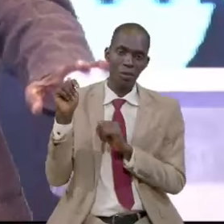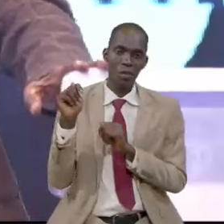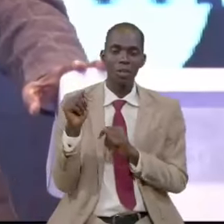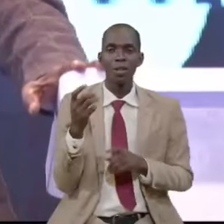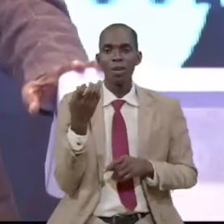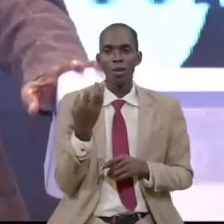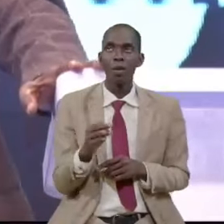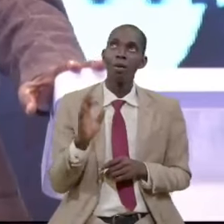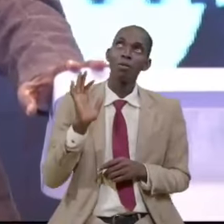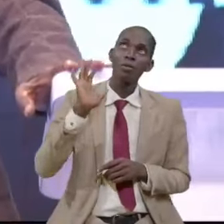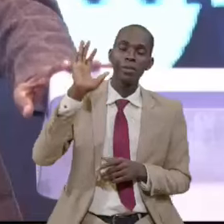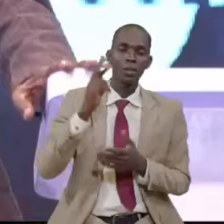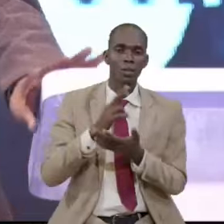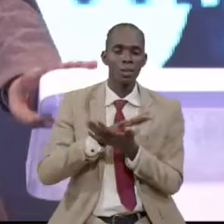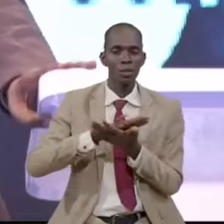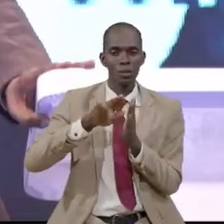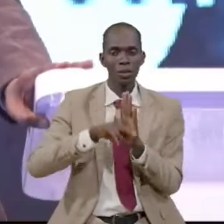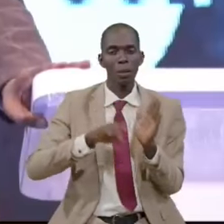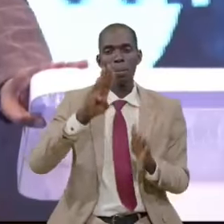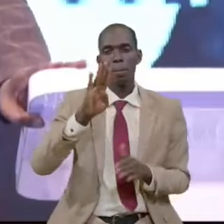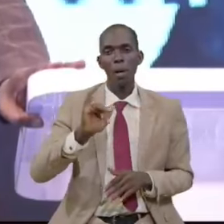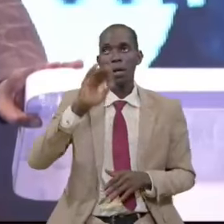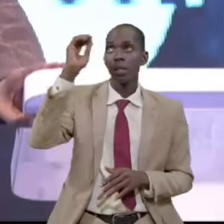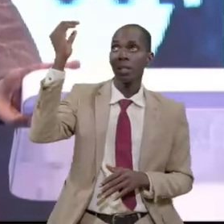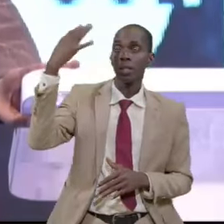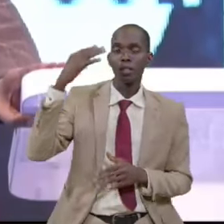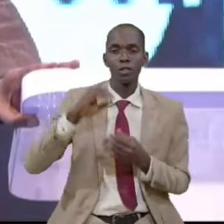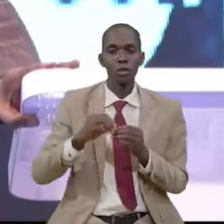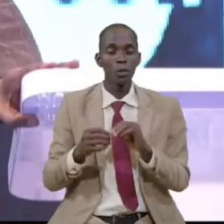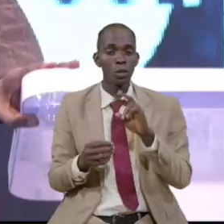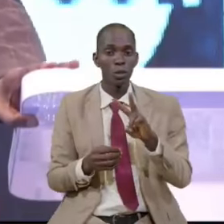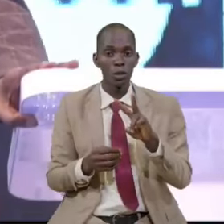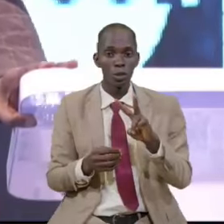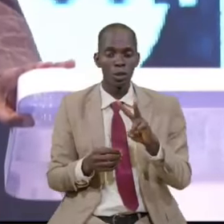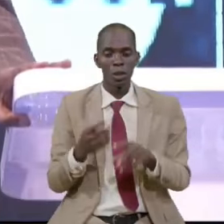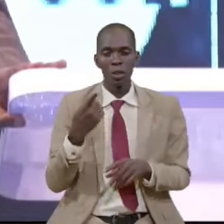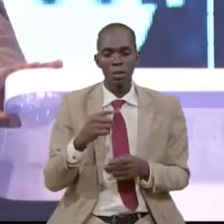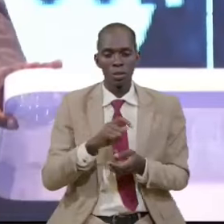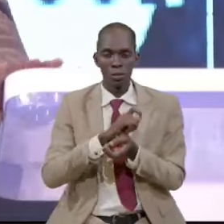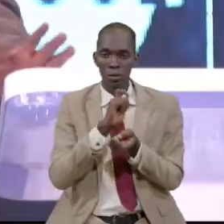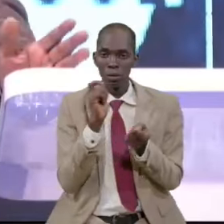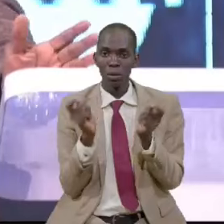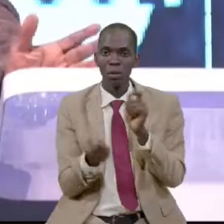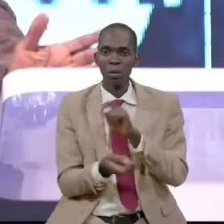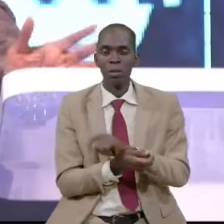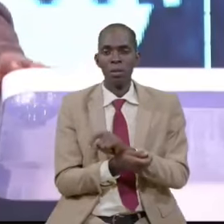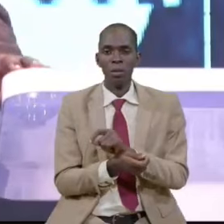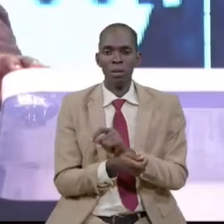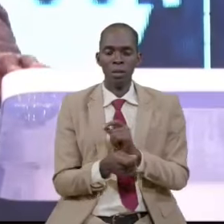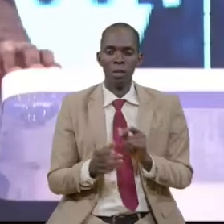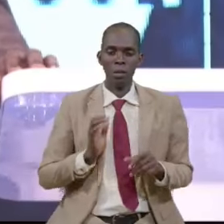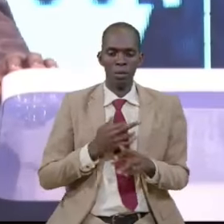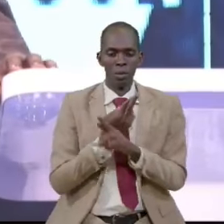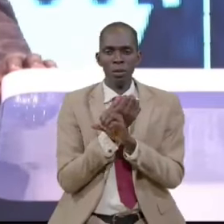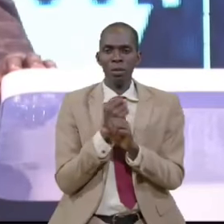by grace. Number two, the transformation and redemption as a